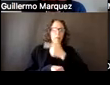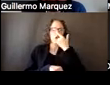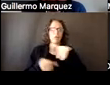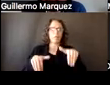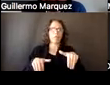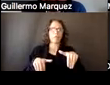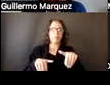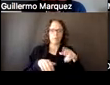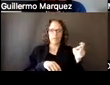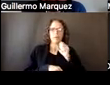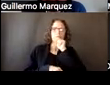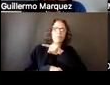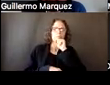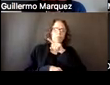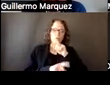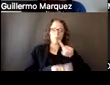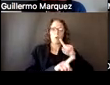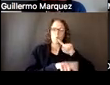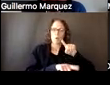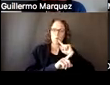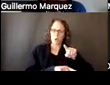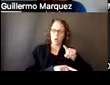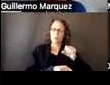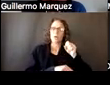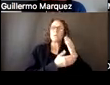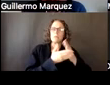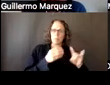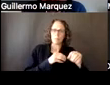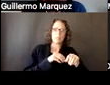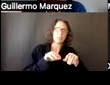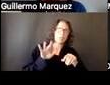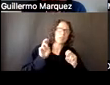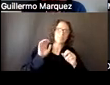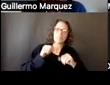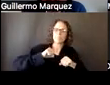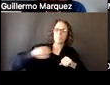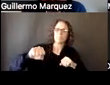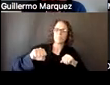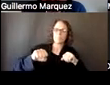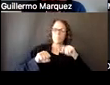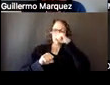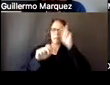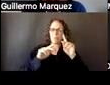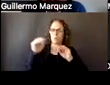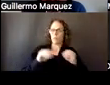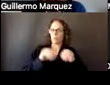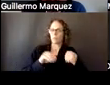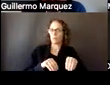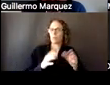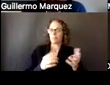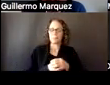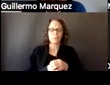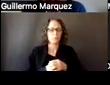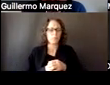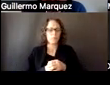more about their experiences and how they fit in or how they construct the communities. And so, but also that also allowed me to see